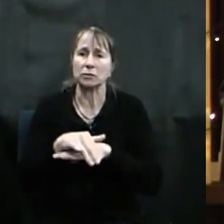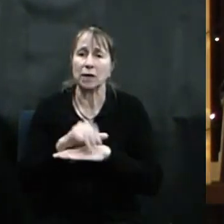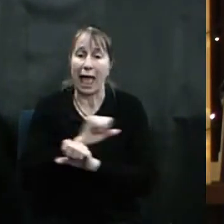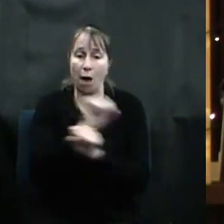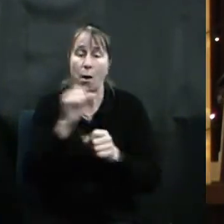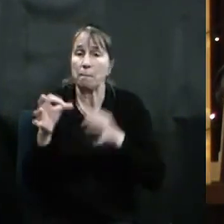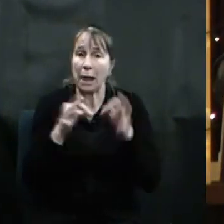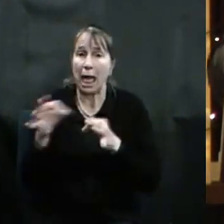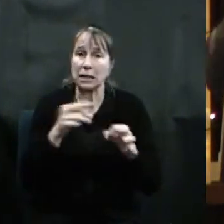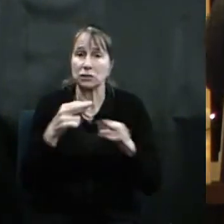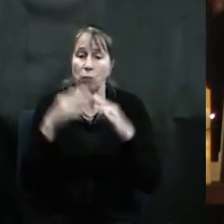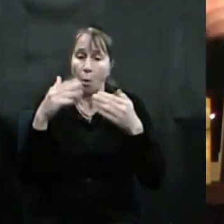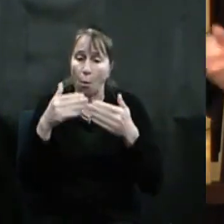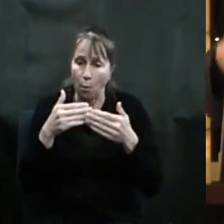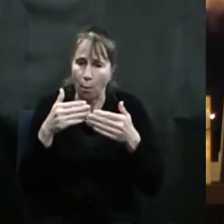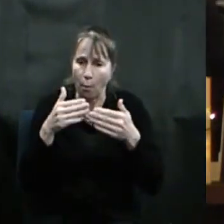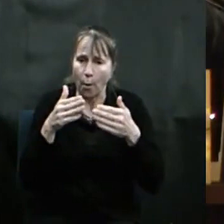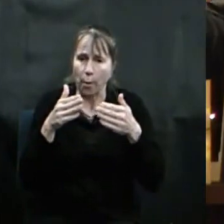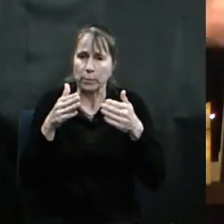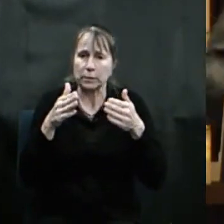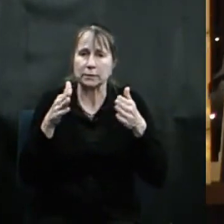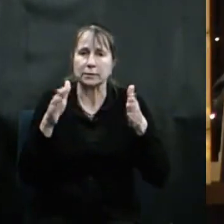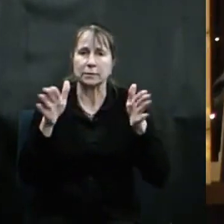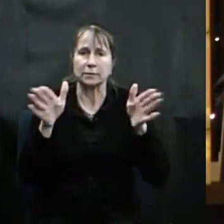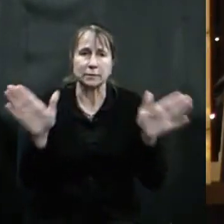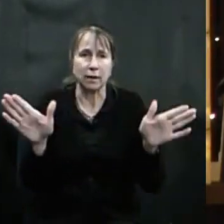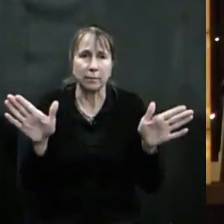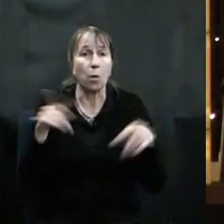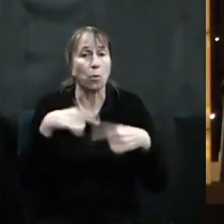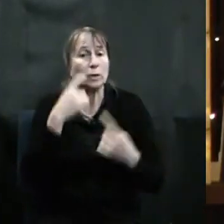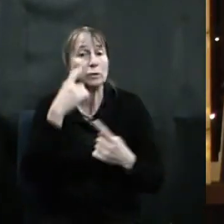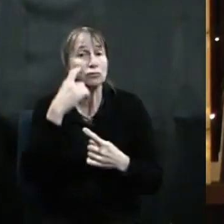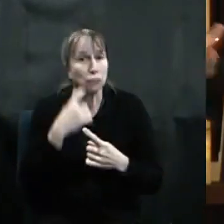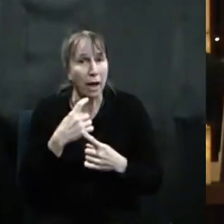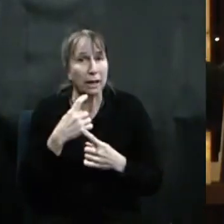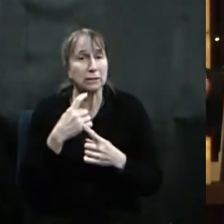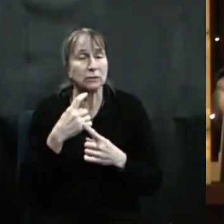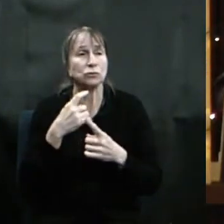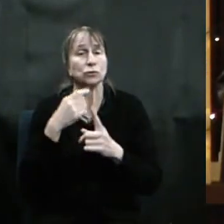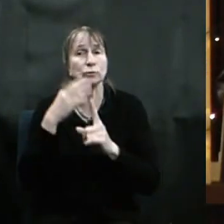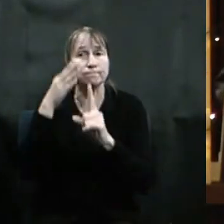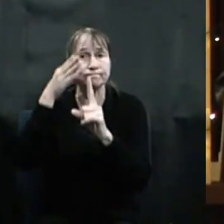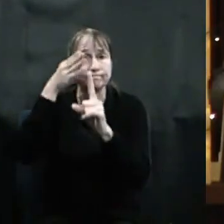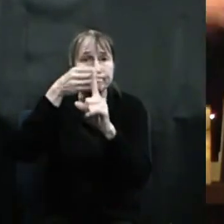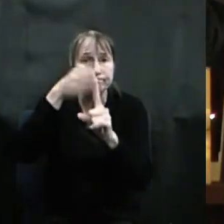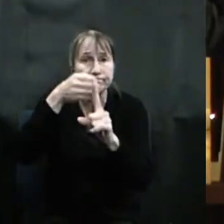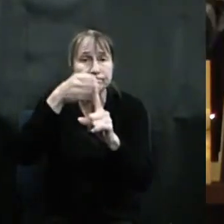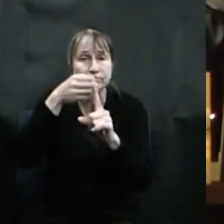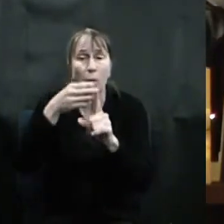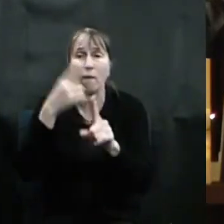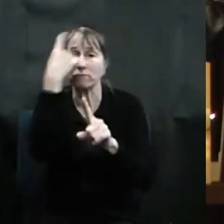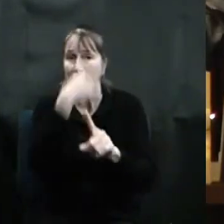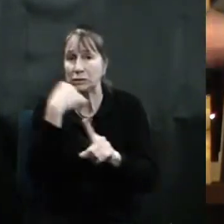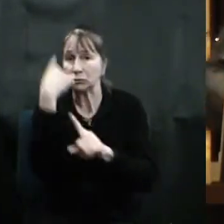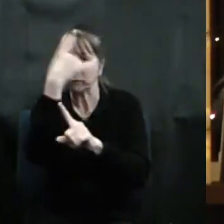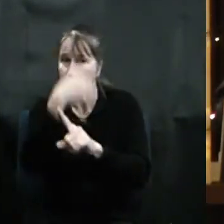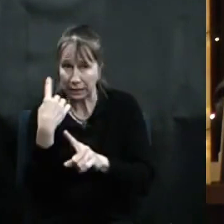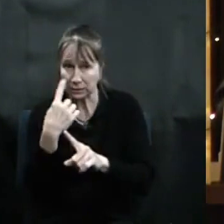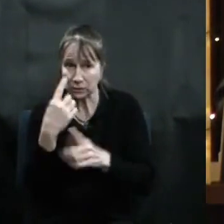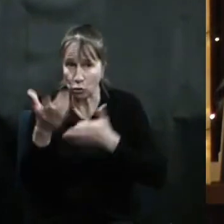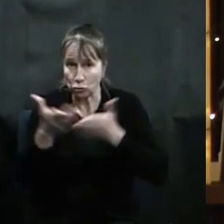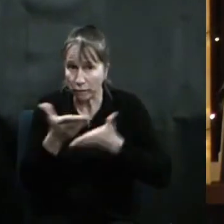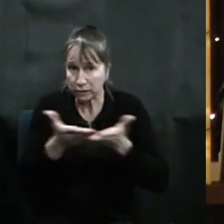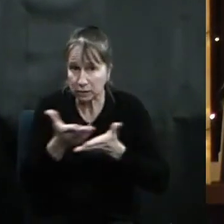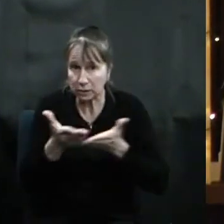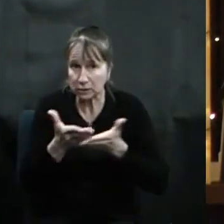plans. We're trying to work towards having face-to-face services